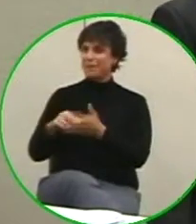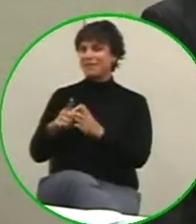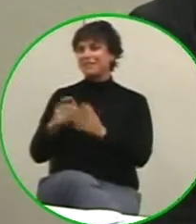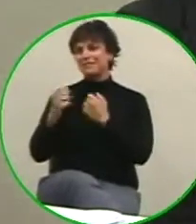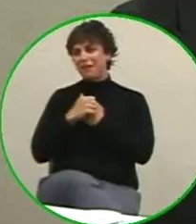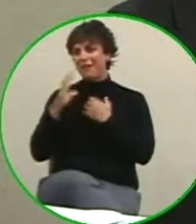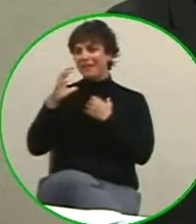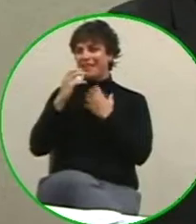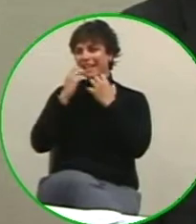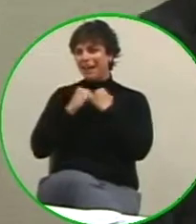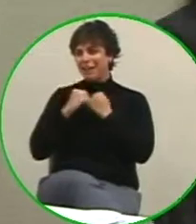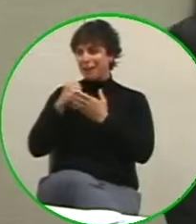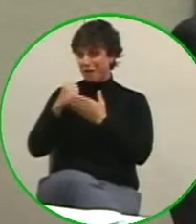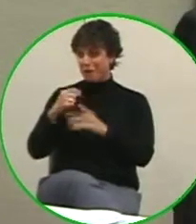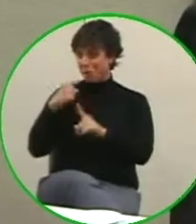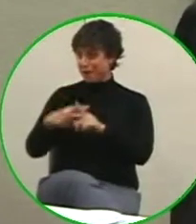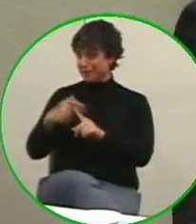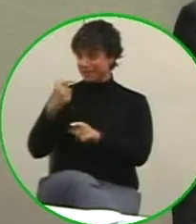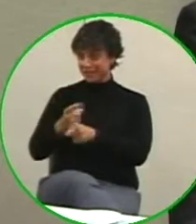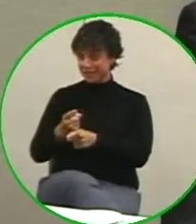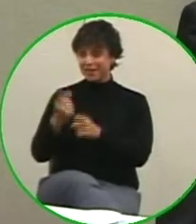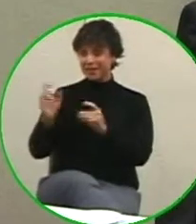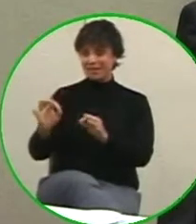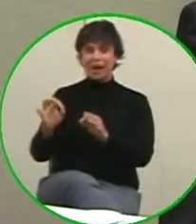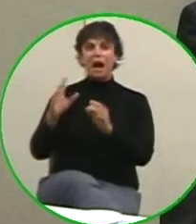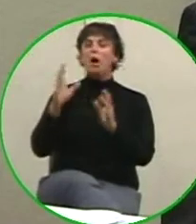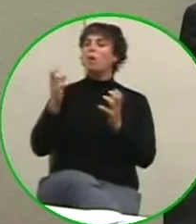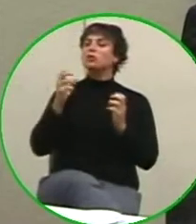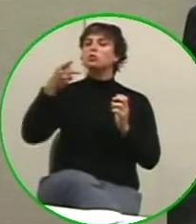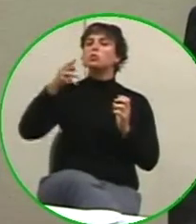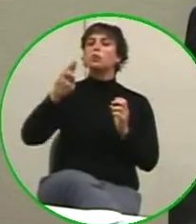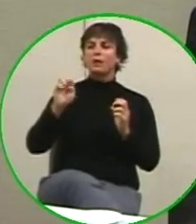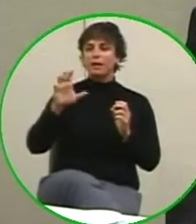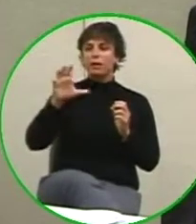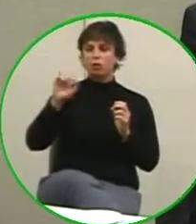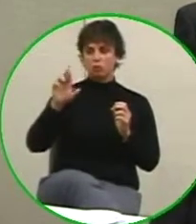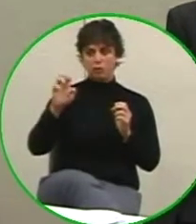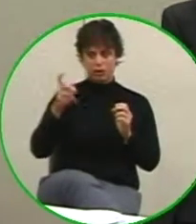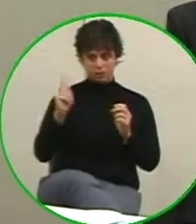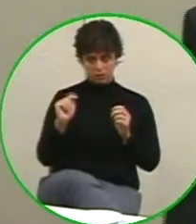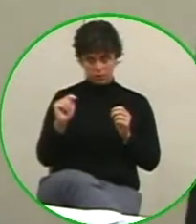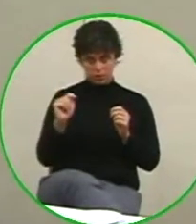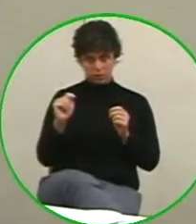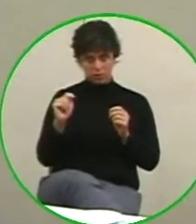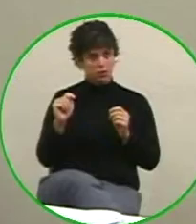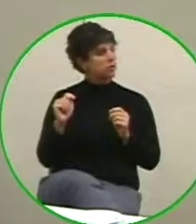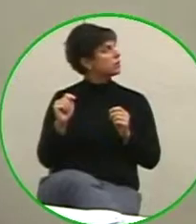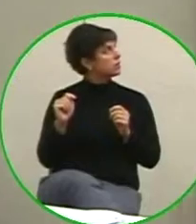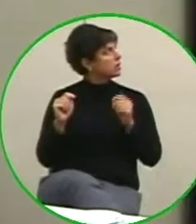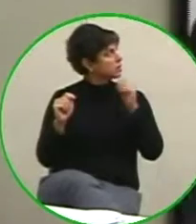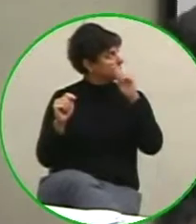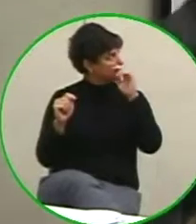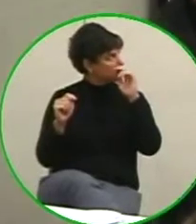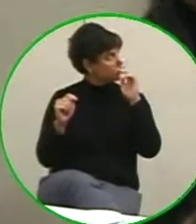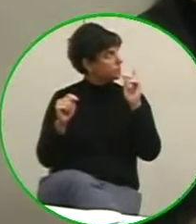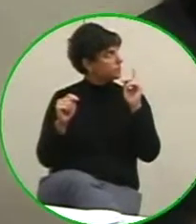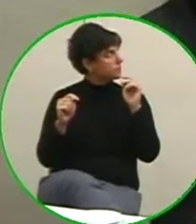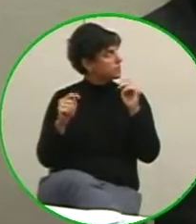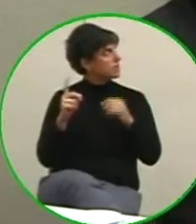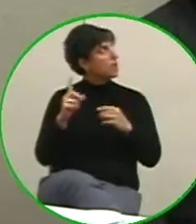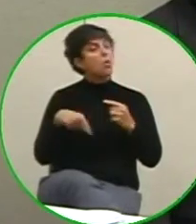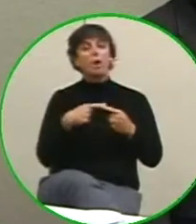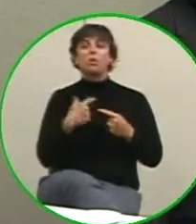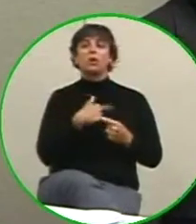helpful and positive? I want to pre-correct. When we're talking about